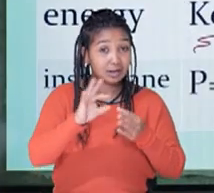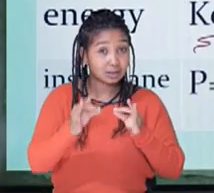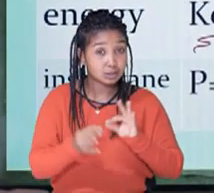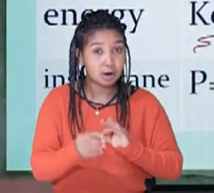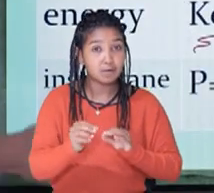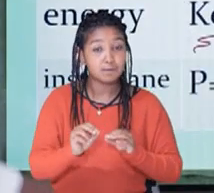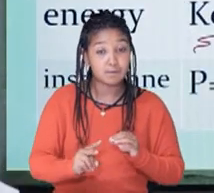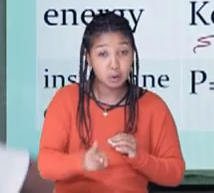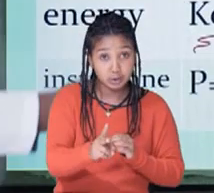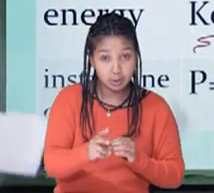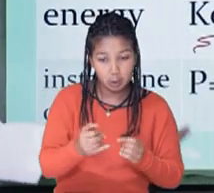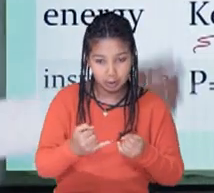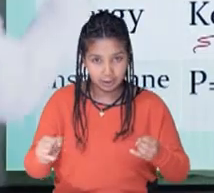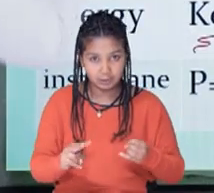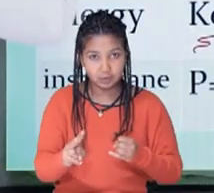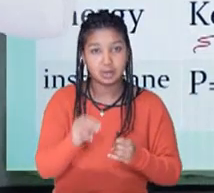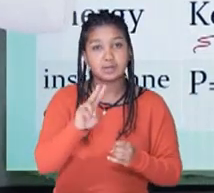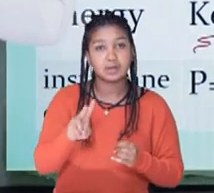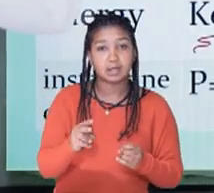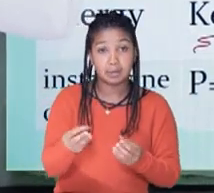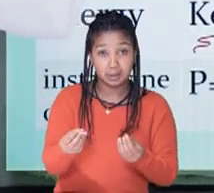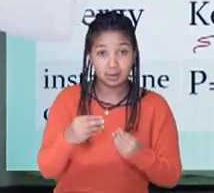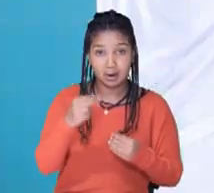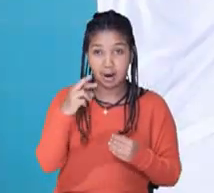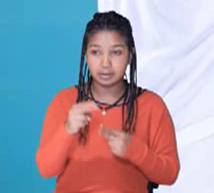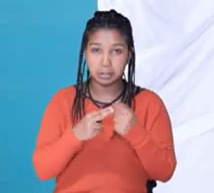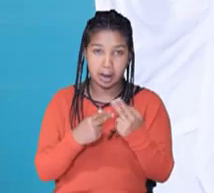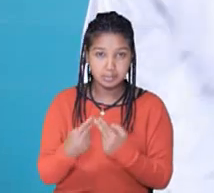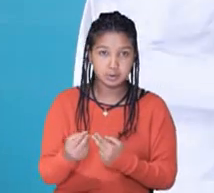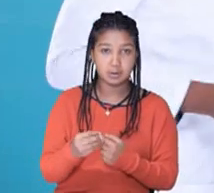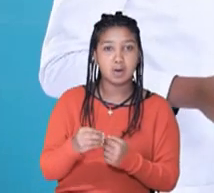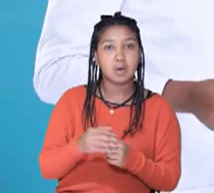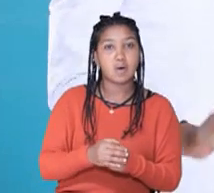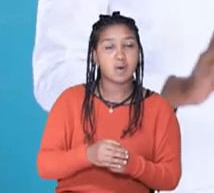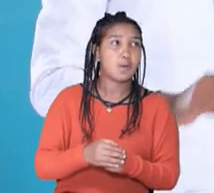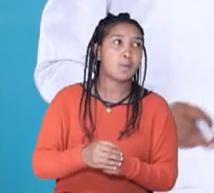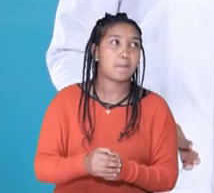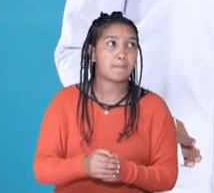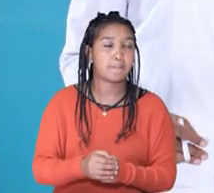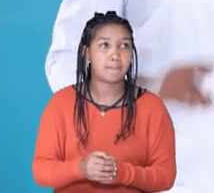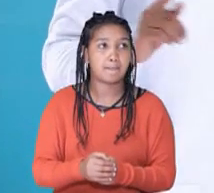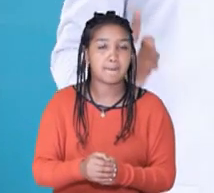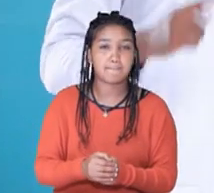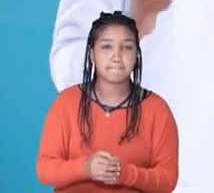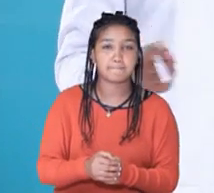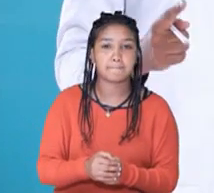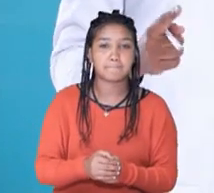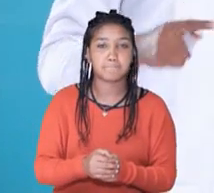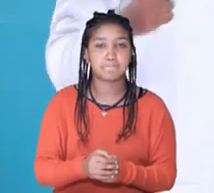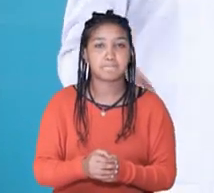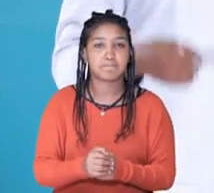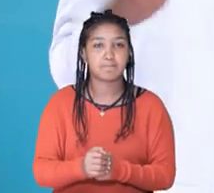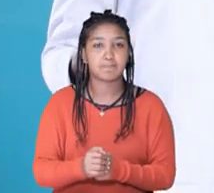translational velocity or a linear velocity, v can be given as r times omega when you correlate it with that of